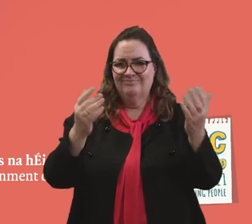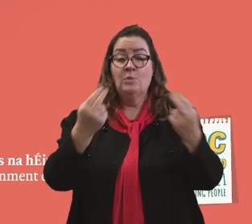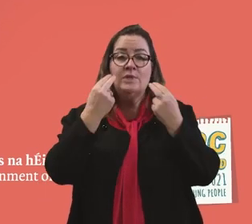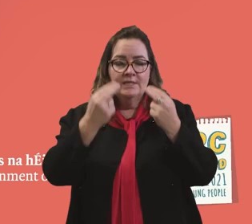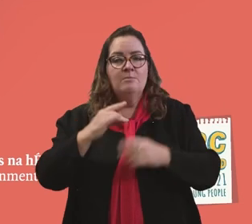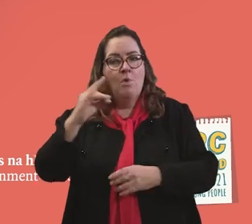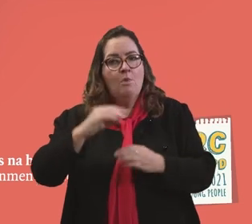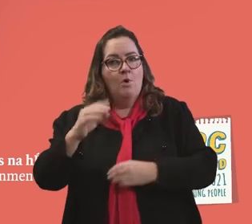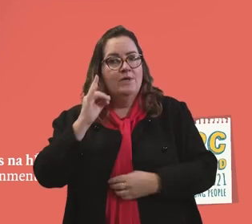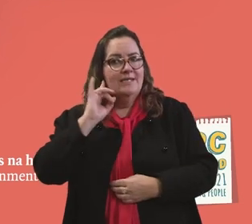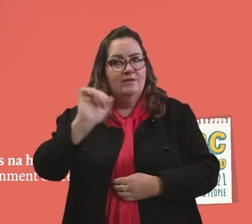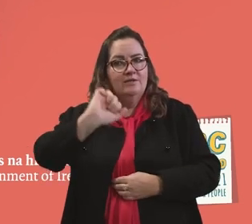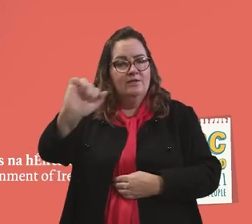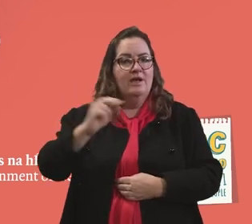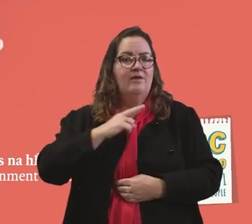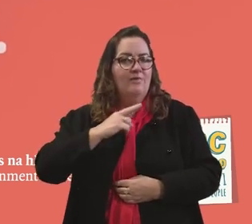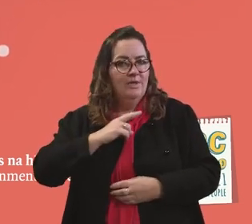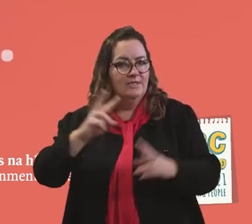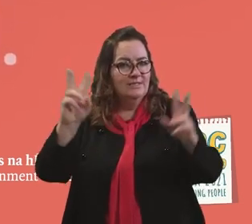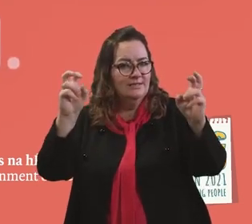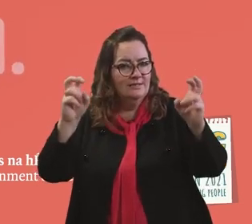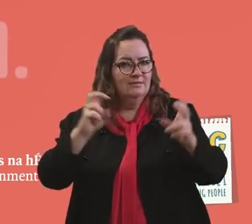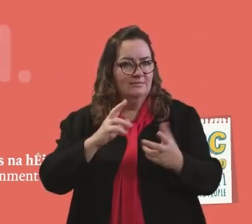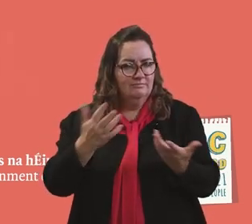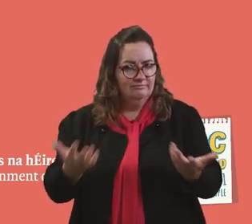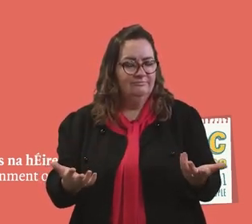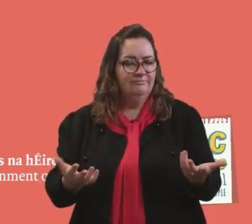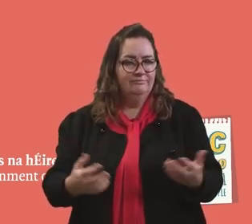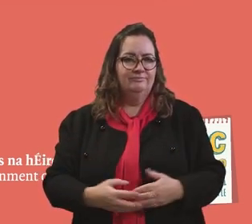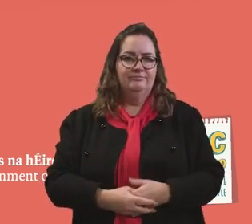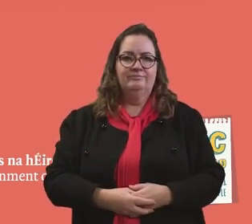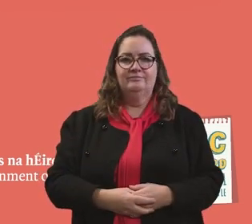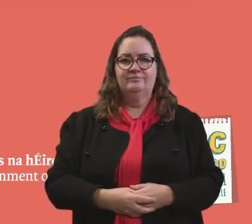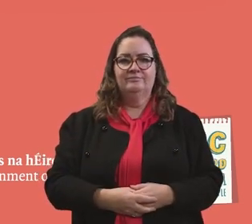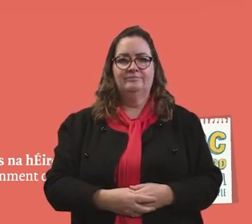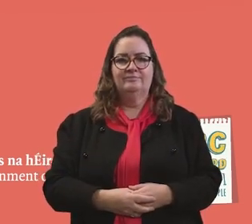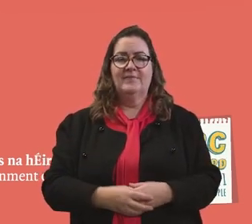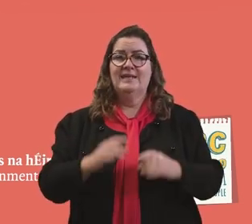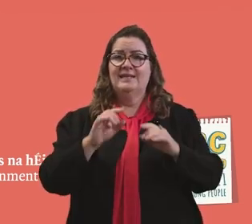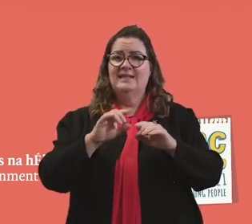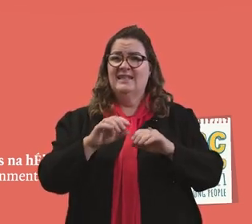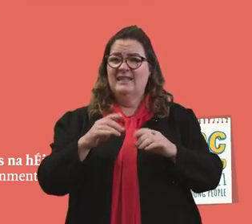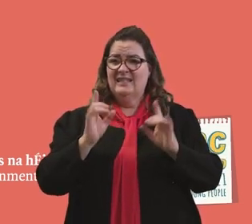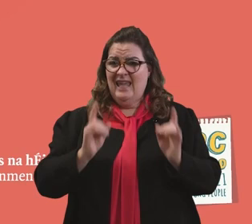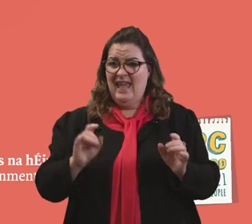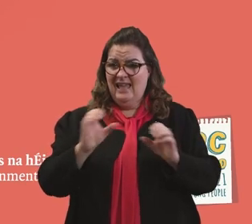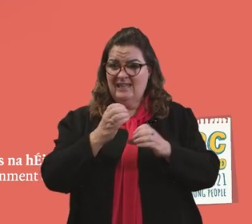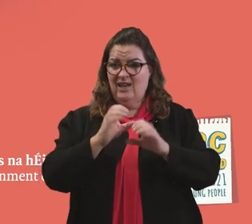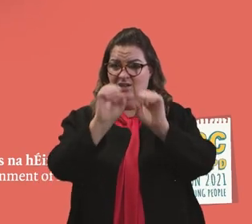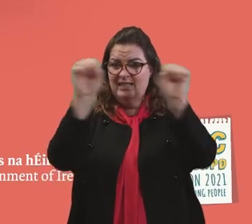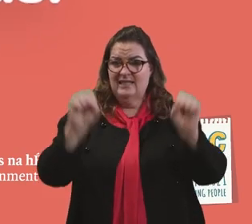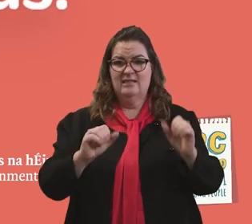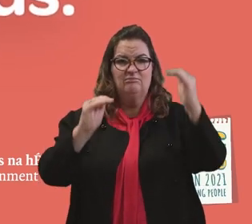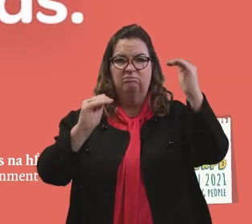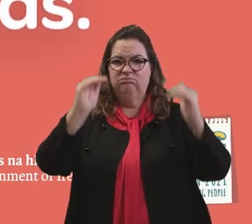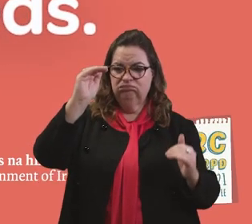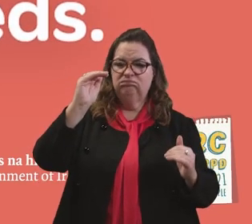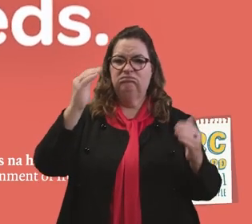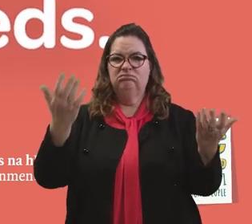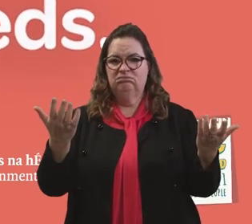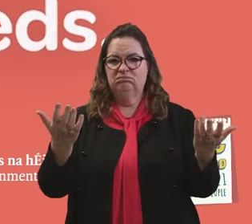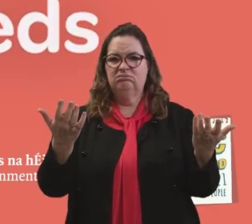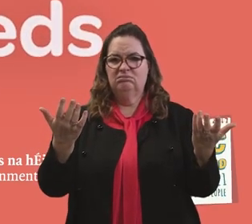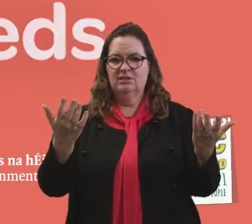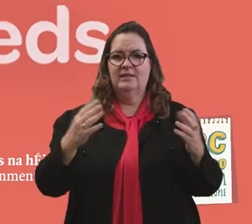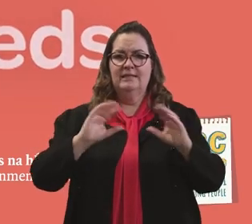young people who are marginalised and seldom heard. There's inequality in the healthcare system. The education system is not flexible